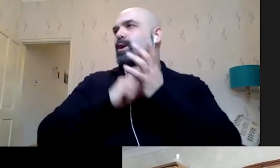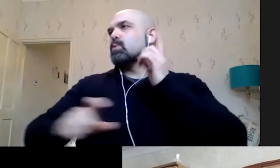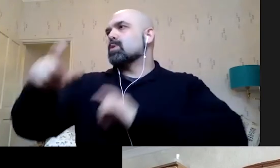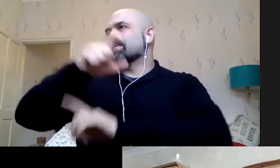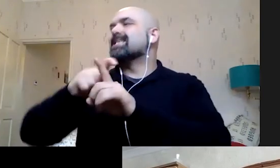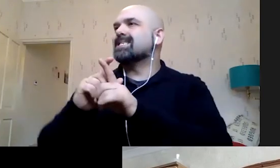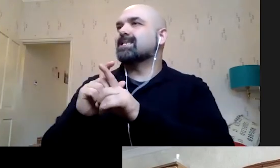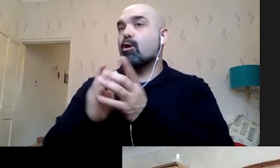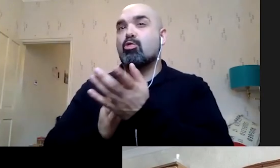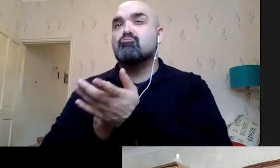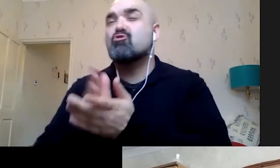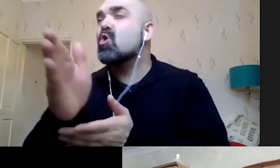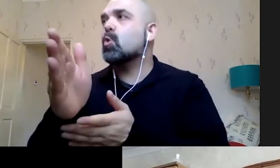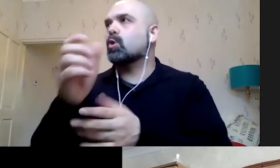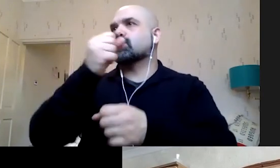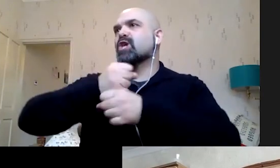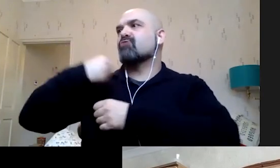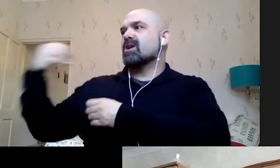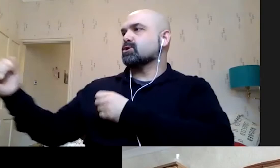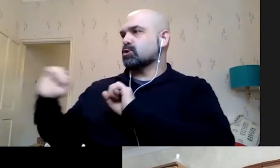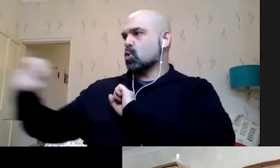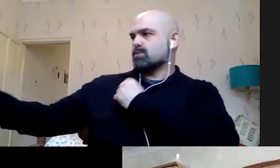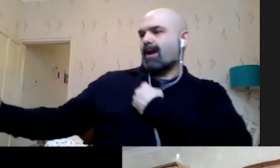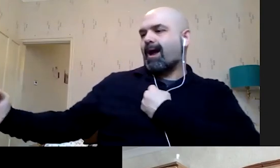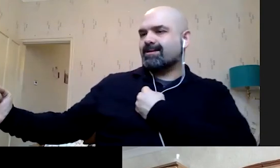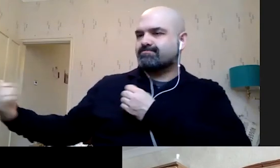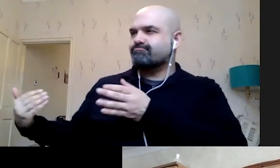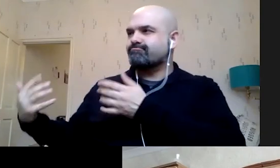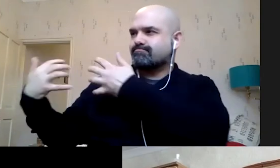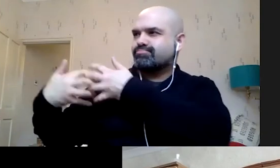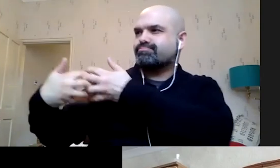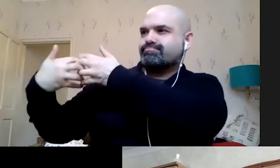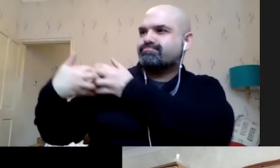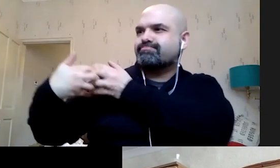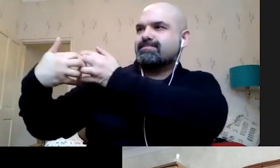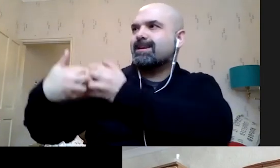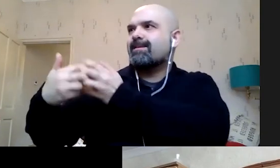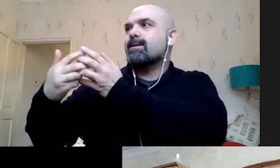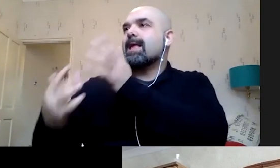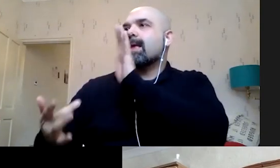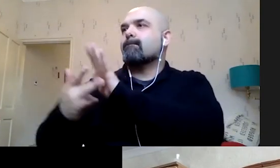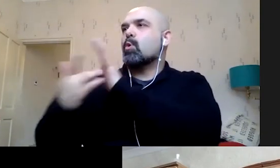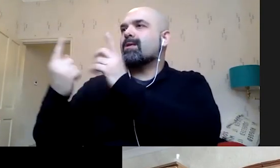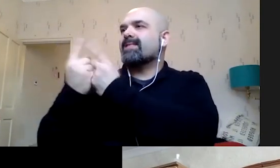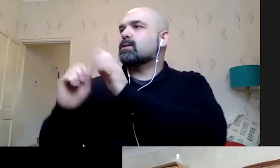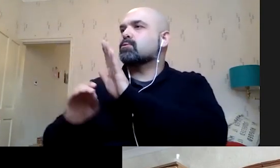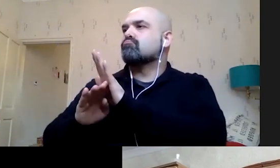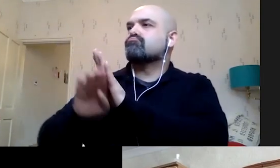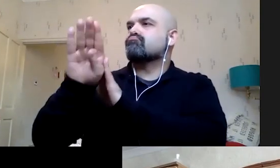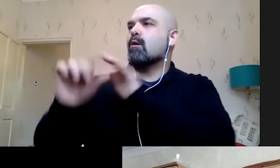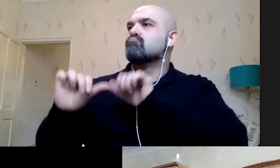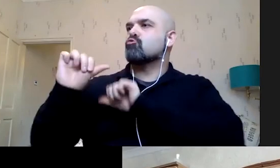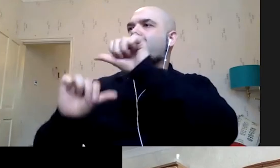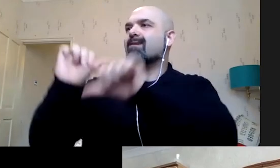sure through generations to make sure that these things stay progressing and that we can